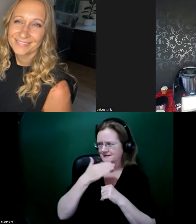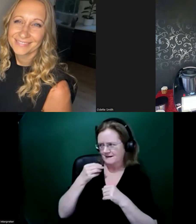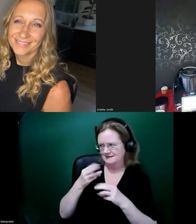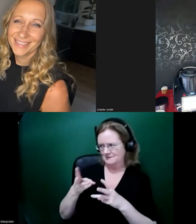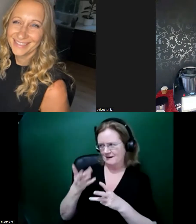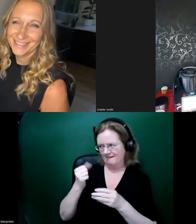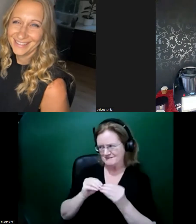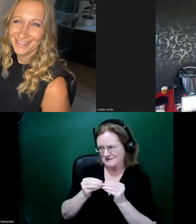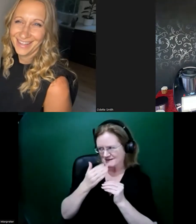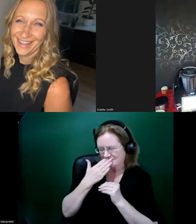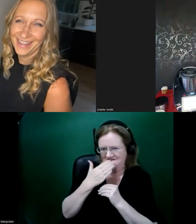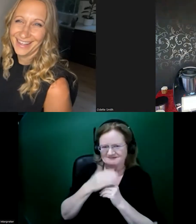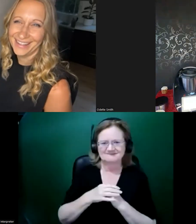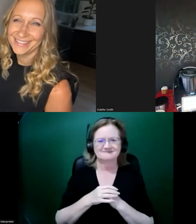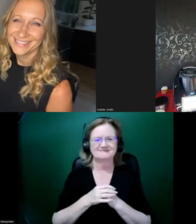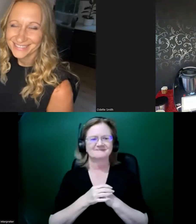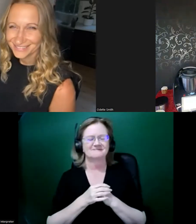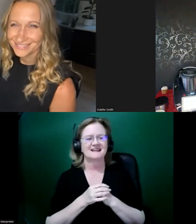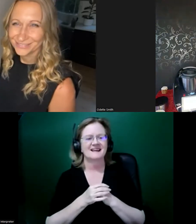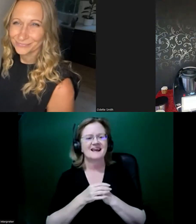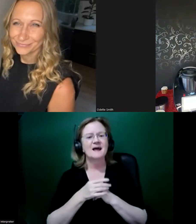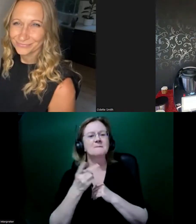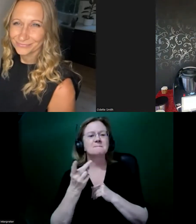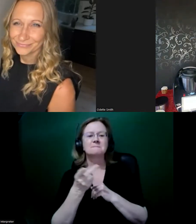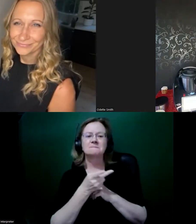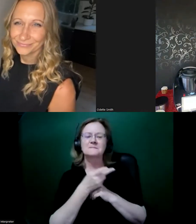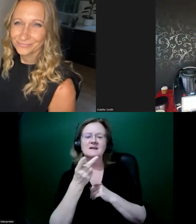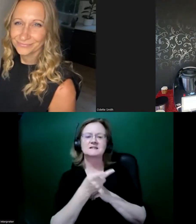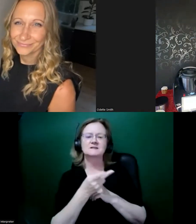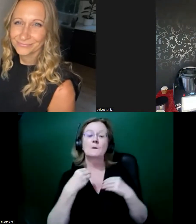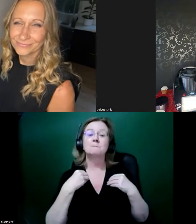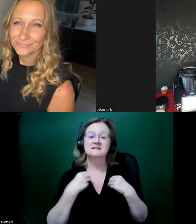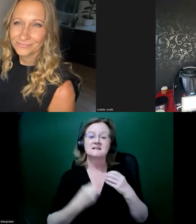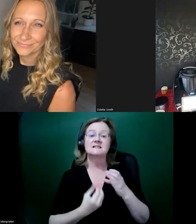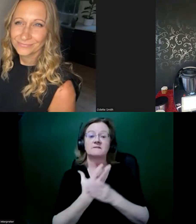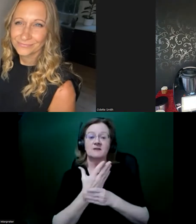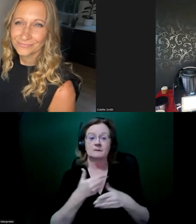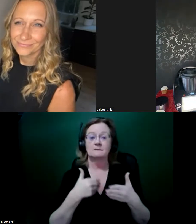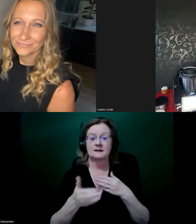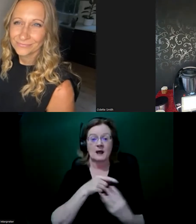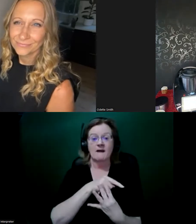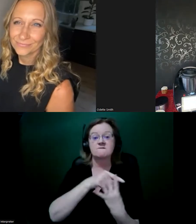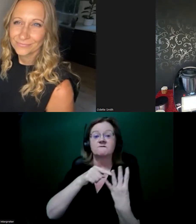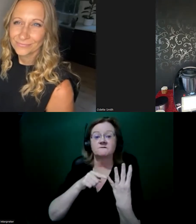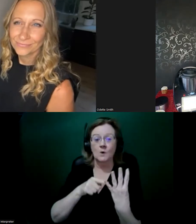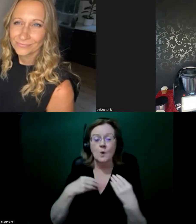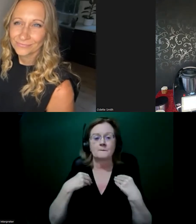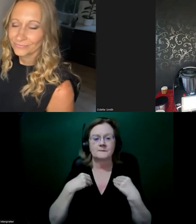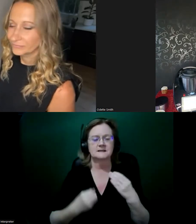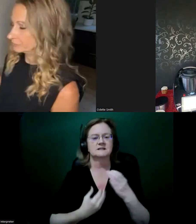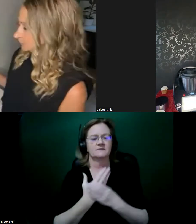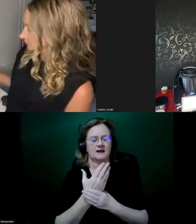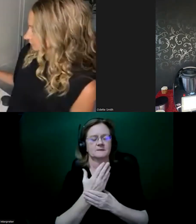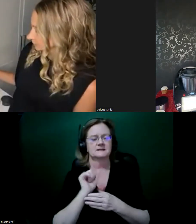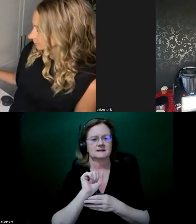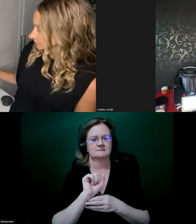problem. And as these are two of our business development managers, we have 4 in New Zealand, but these are our 2 based up